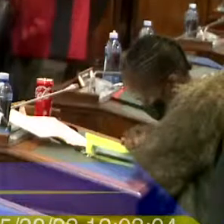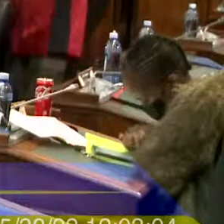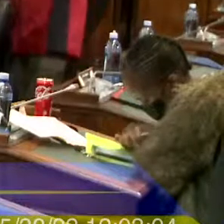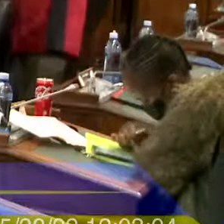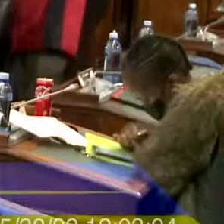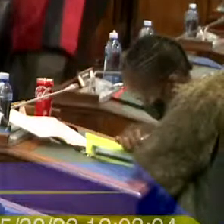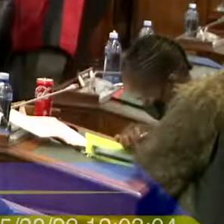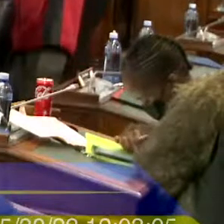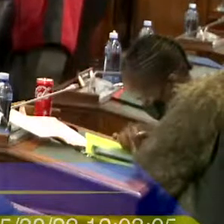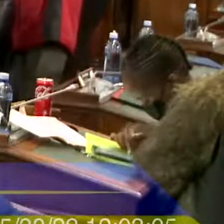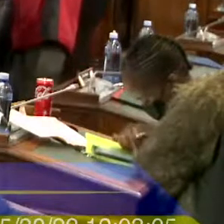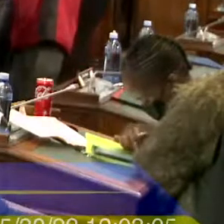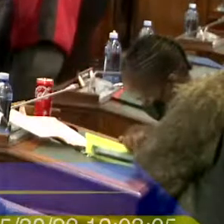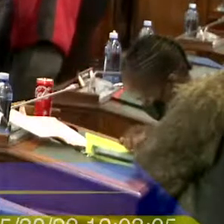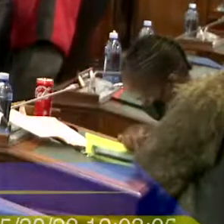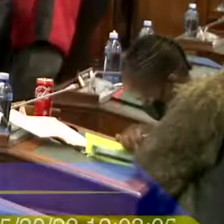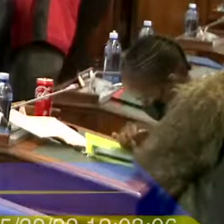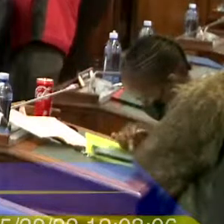wow